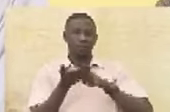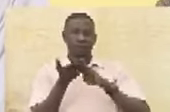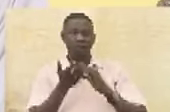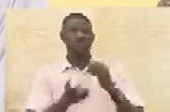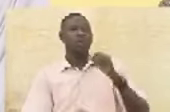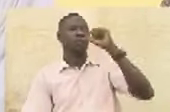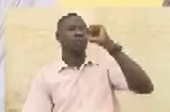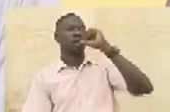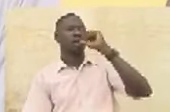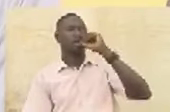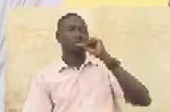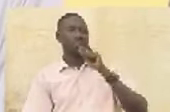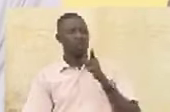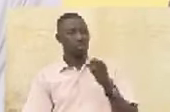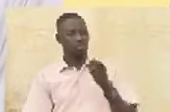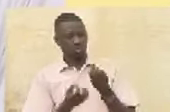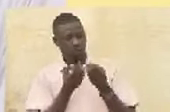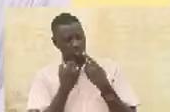Yaponyeko